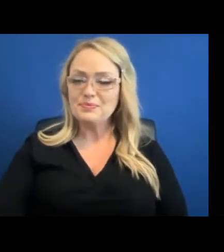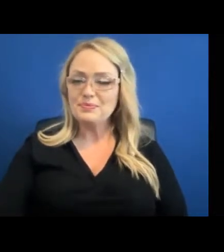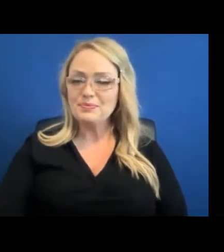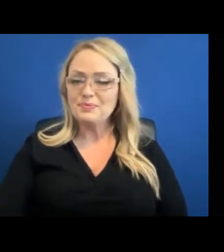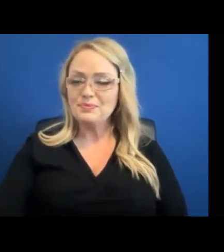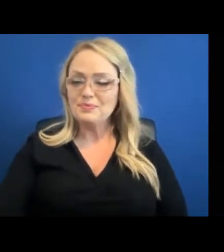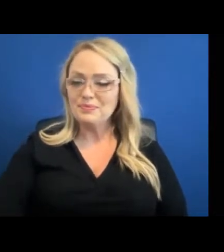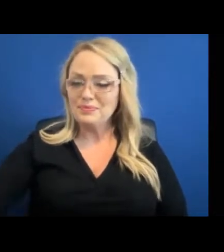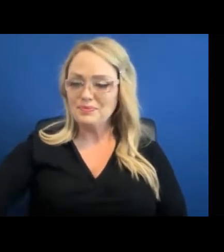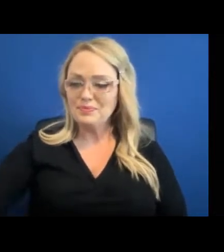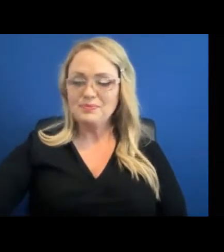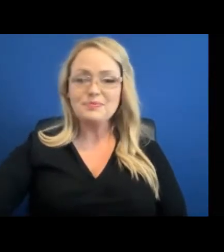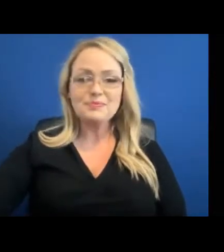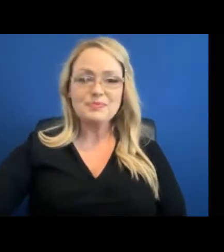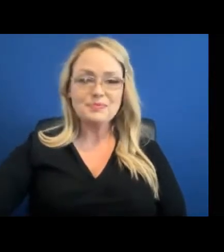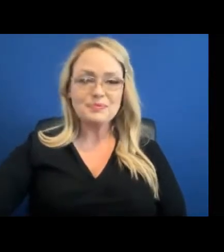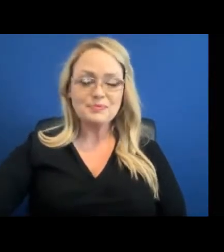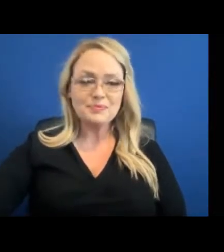Okay.